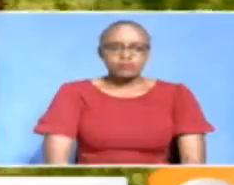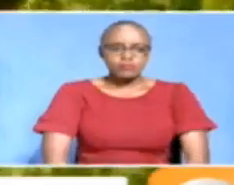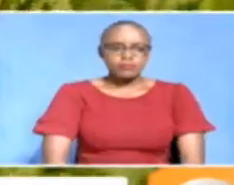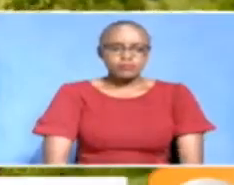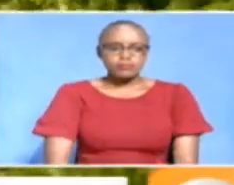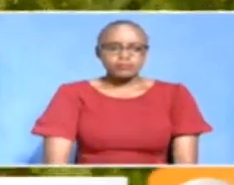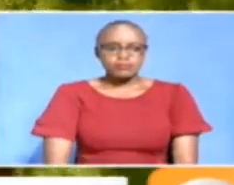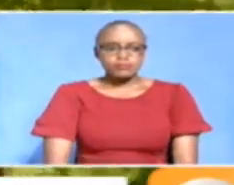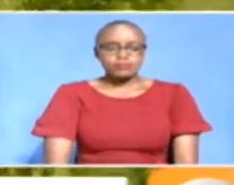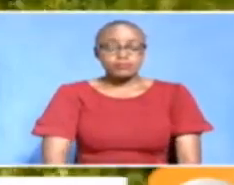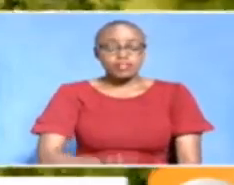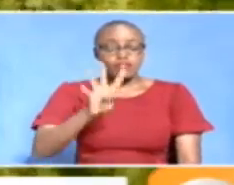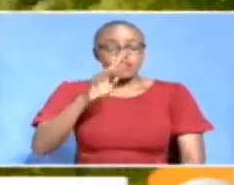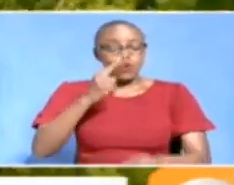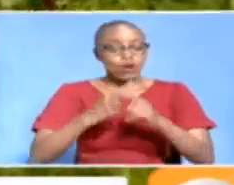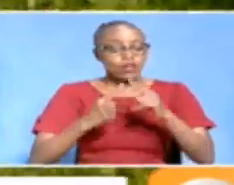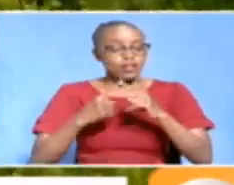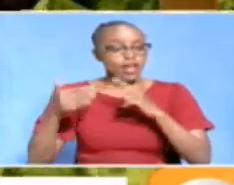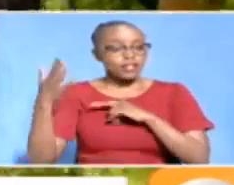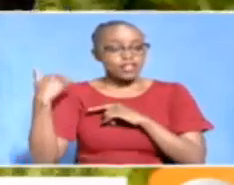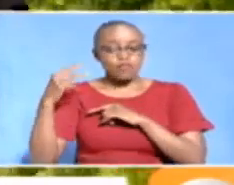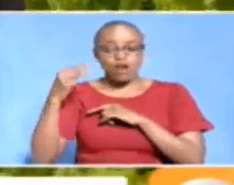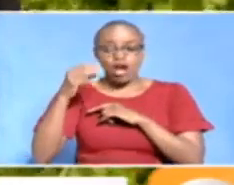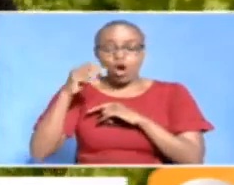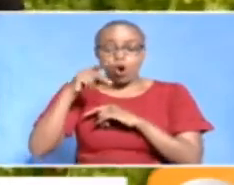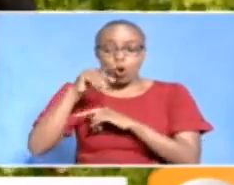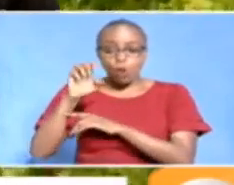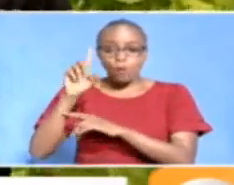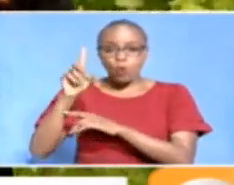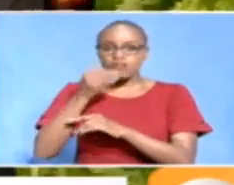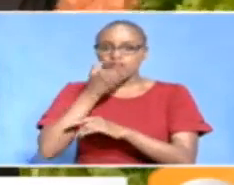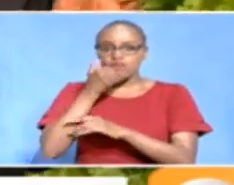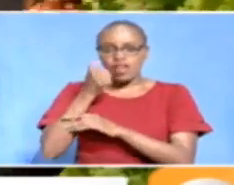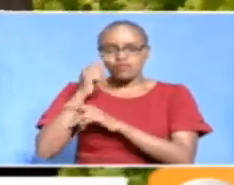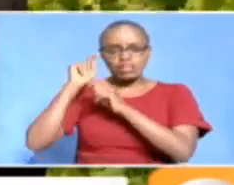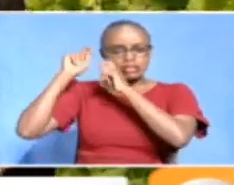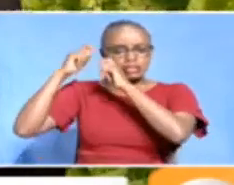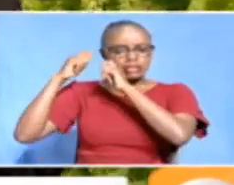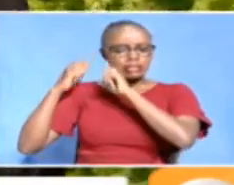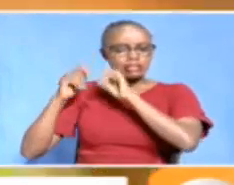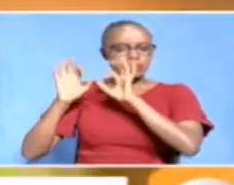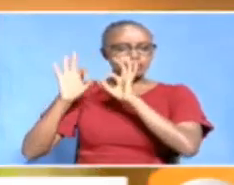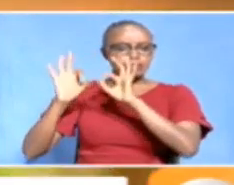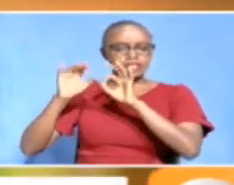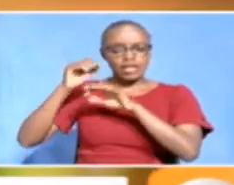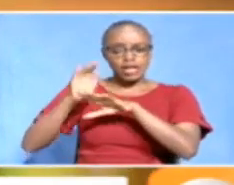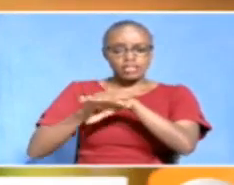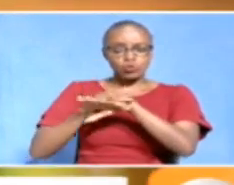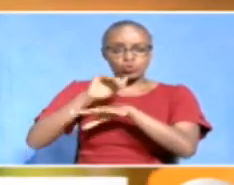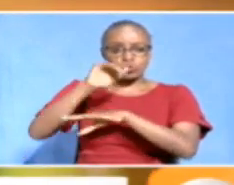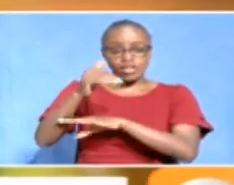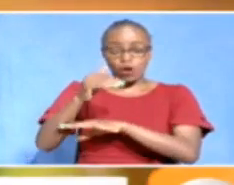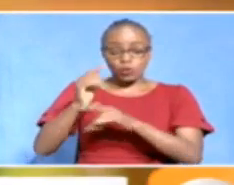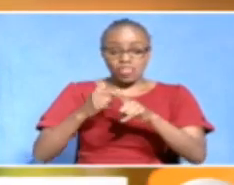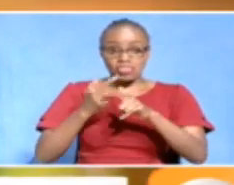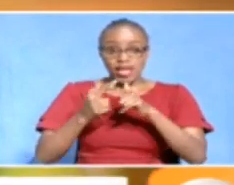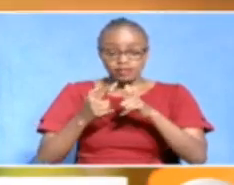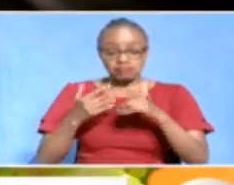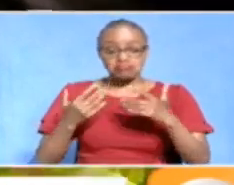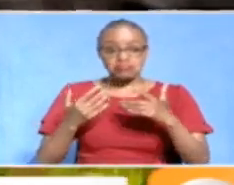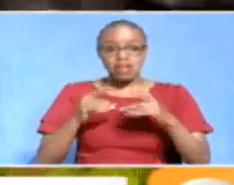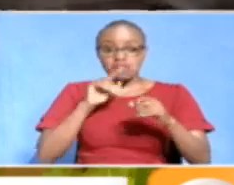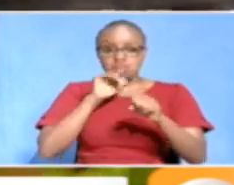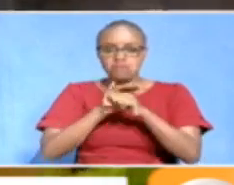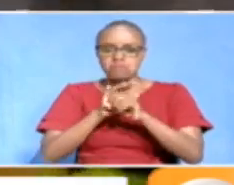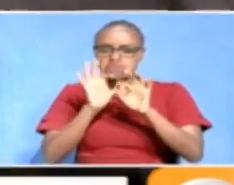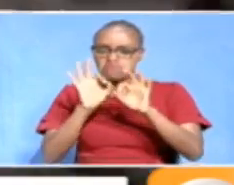Done. 4 years ago, Hope Wanjiru was one of the best hairstylists in Kikuyu town. Then it was a